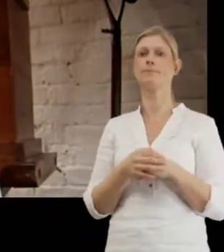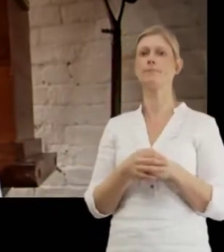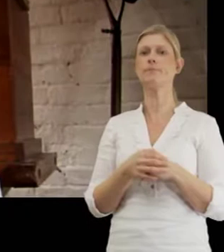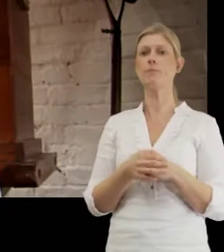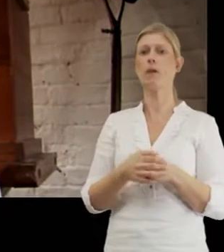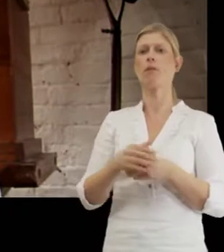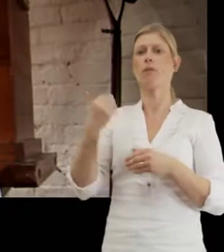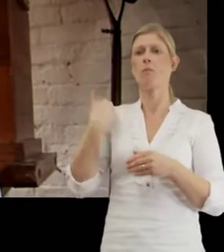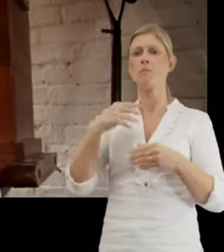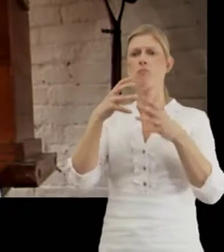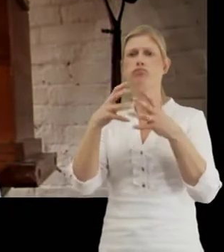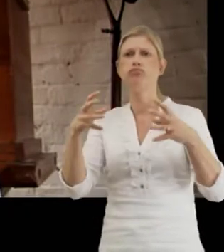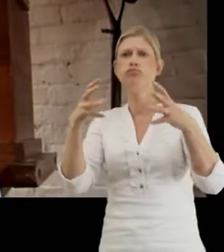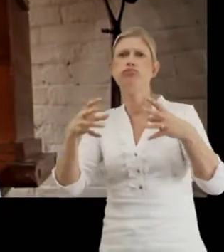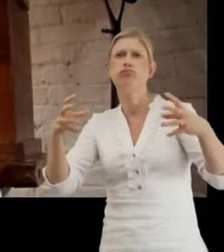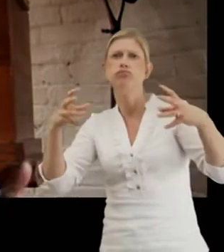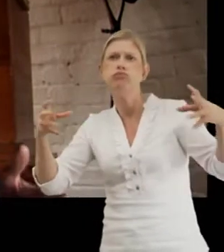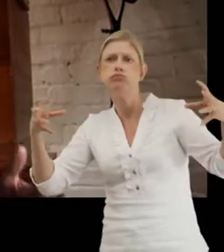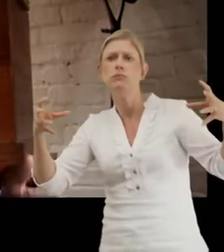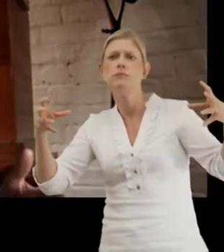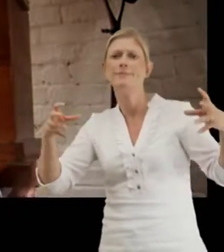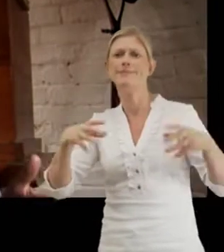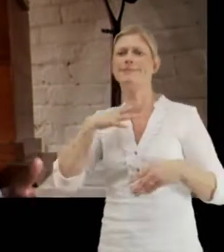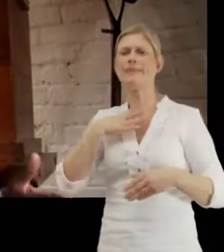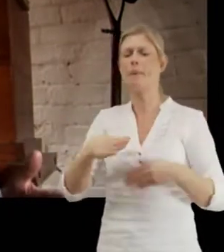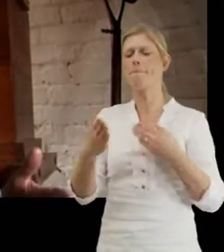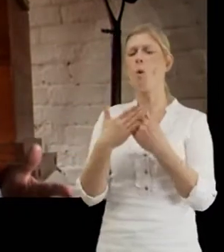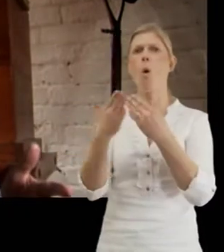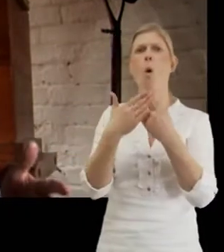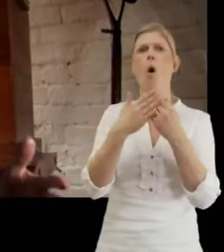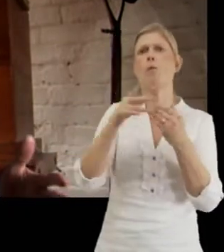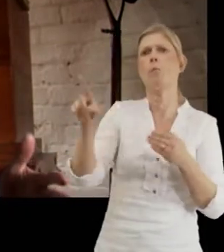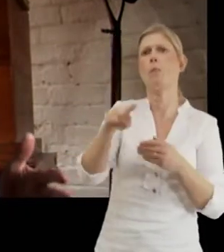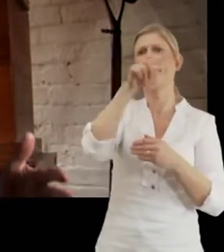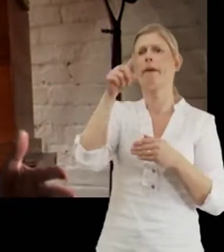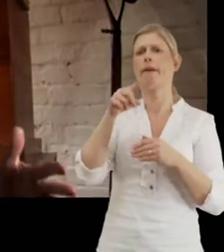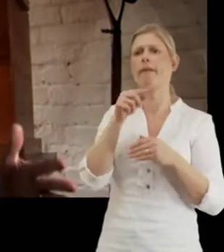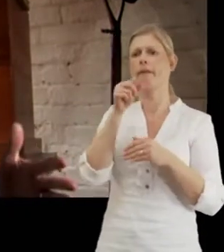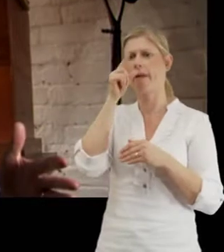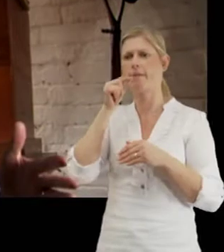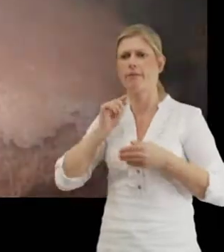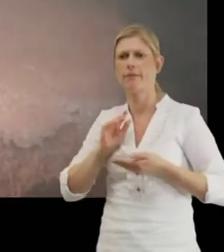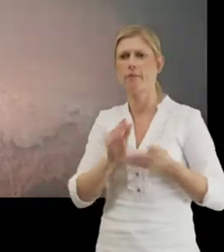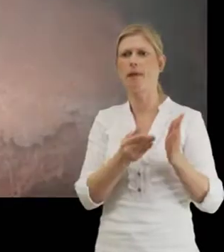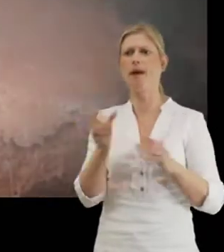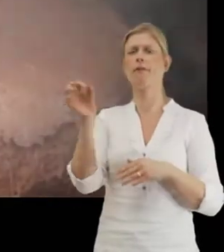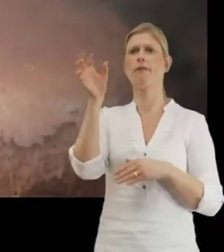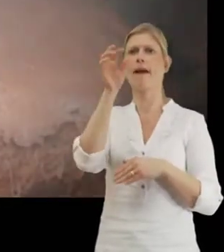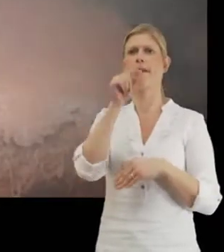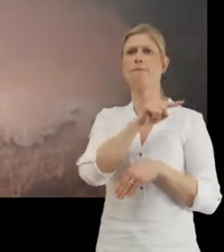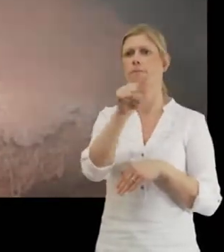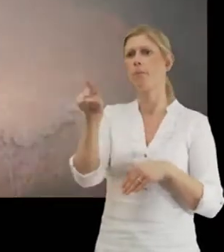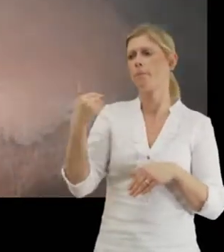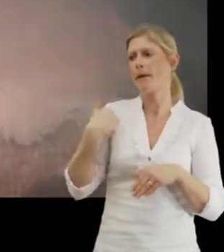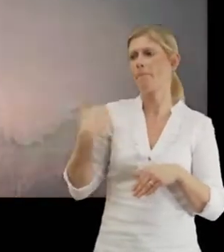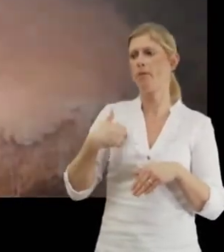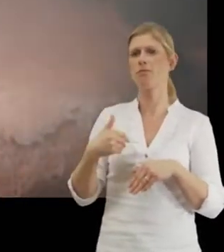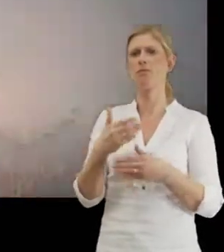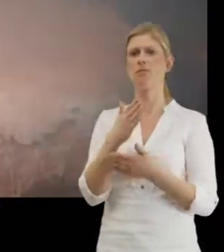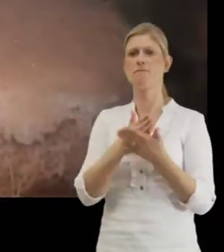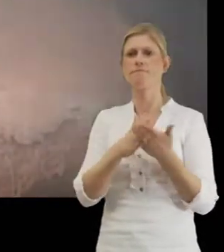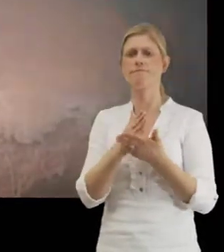As the population grew and grew and grew, you needed more and more windmills to supply the grain for the people. Bread was the staff